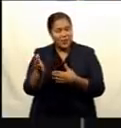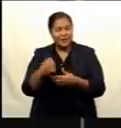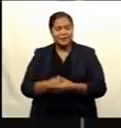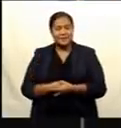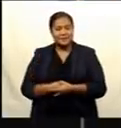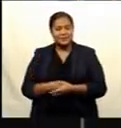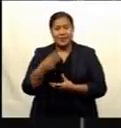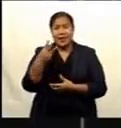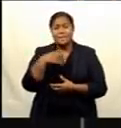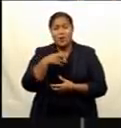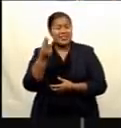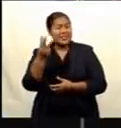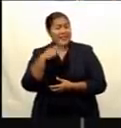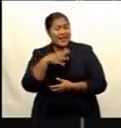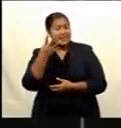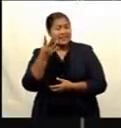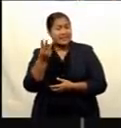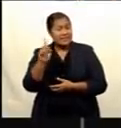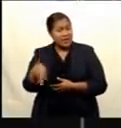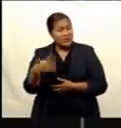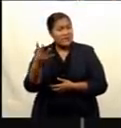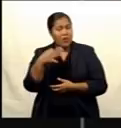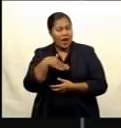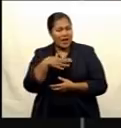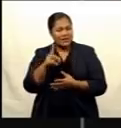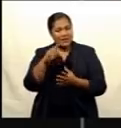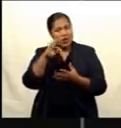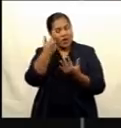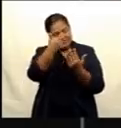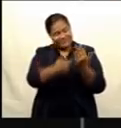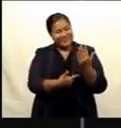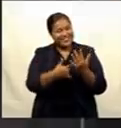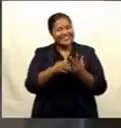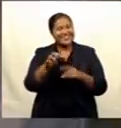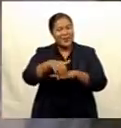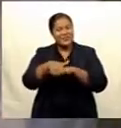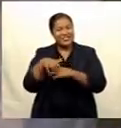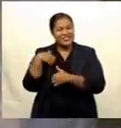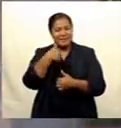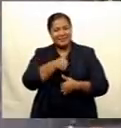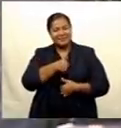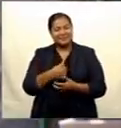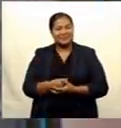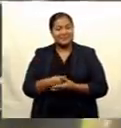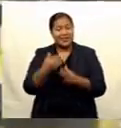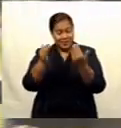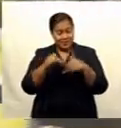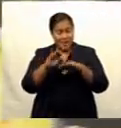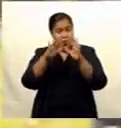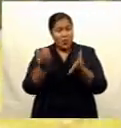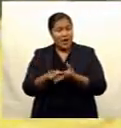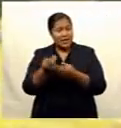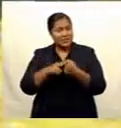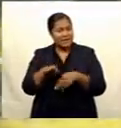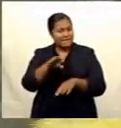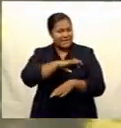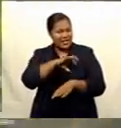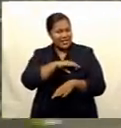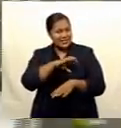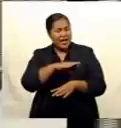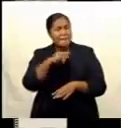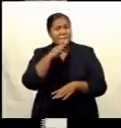Over 3,400 Fijians are currently enlisted in the British Army. And coming up in world news, fears over Melbourne